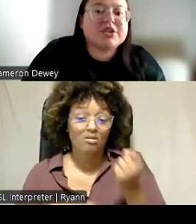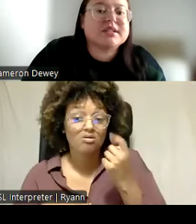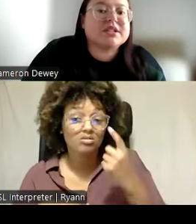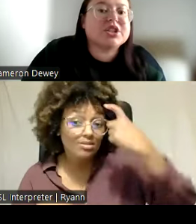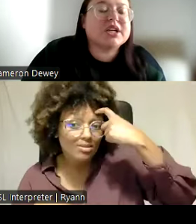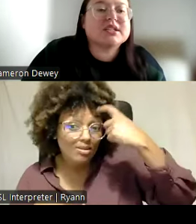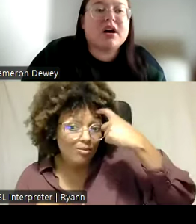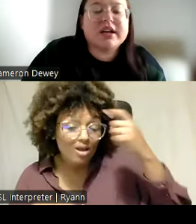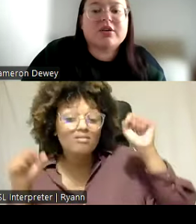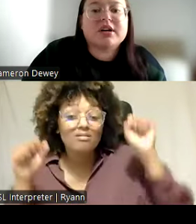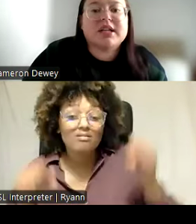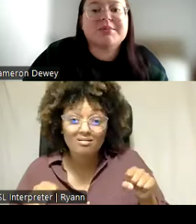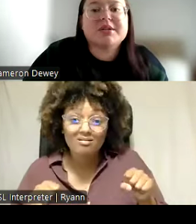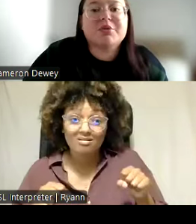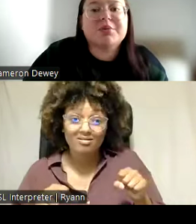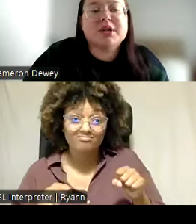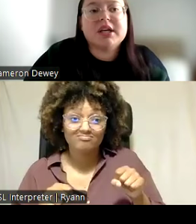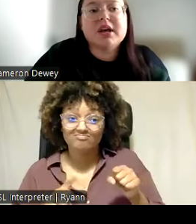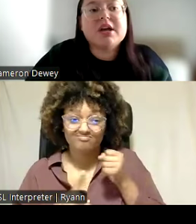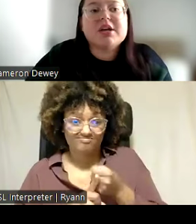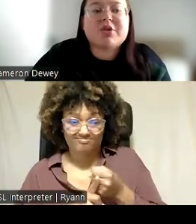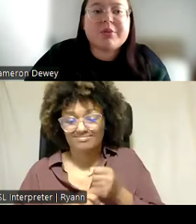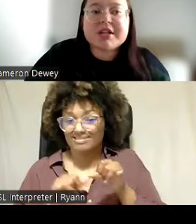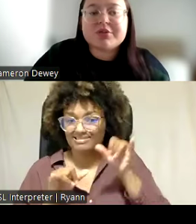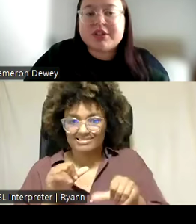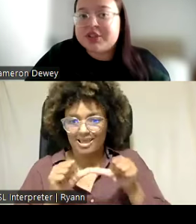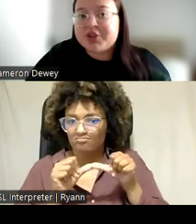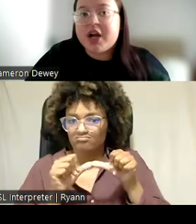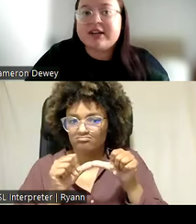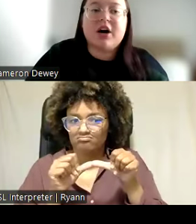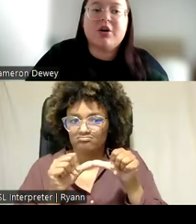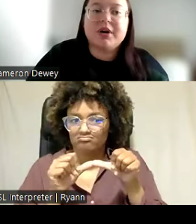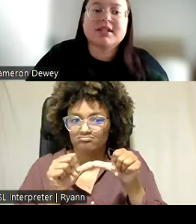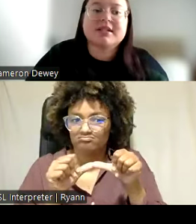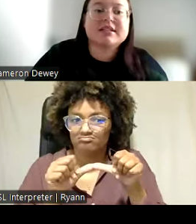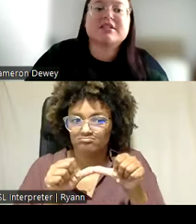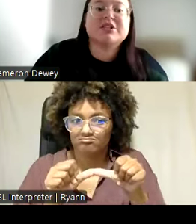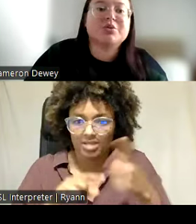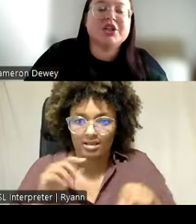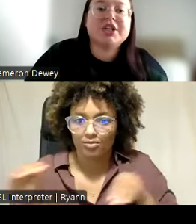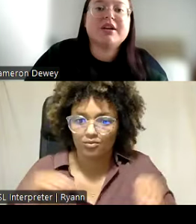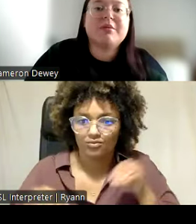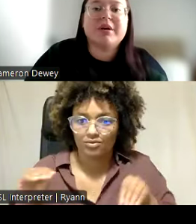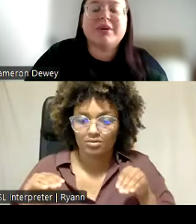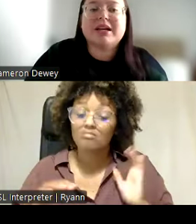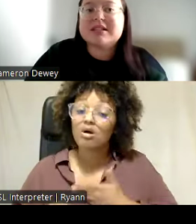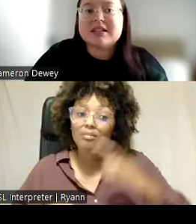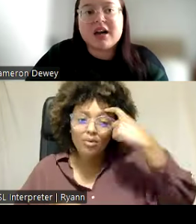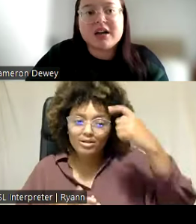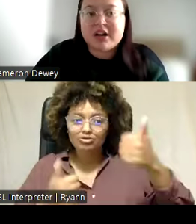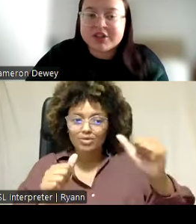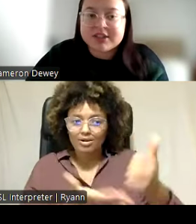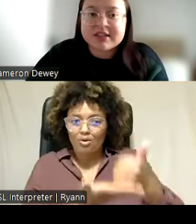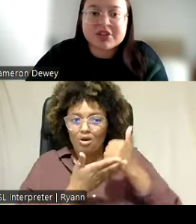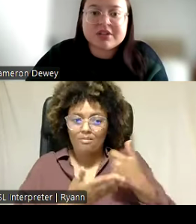frozen by transitioning into tonic or collapse immobility. So our brain is really just trying to help us assess the situation, but because it's